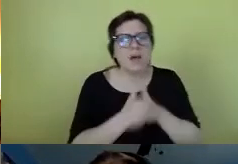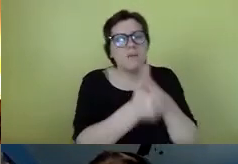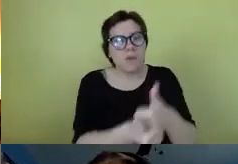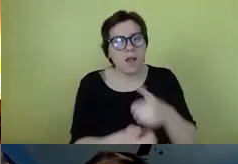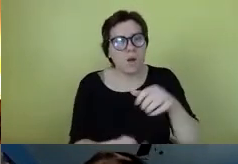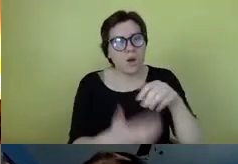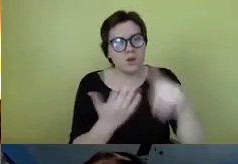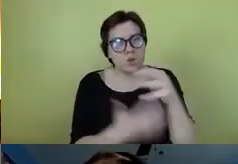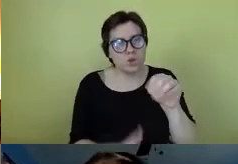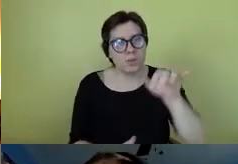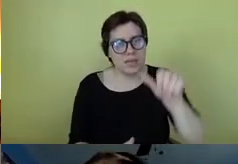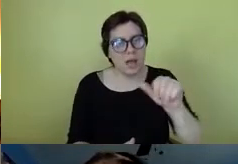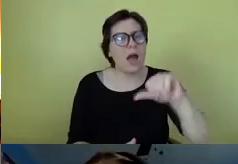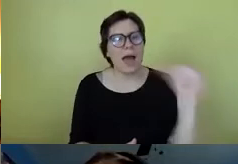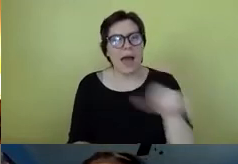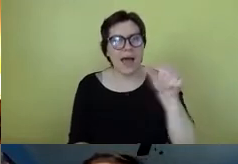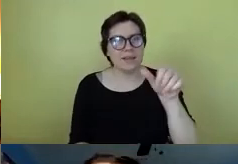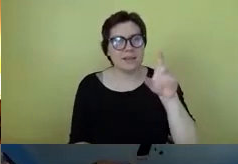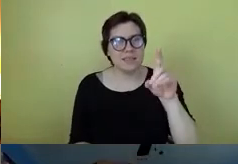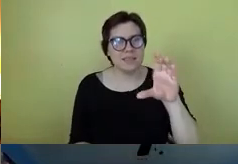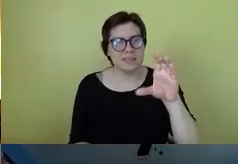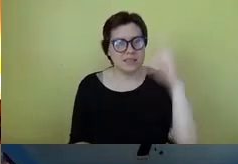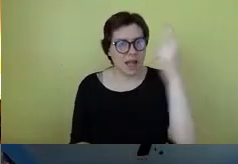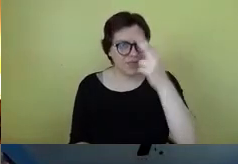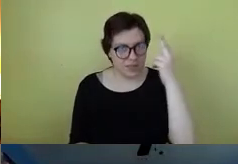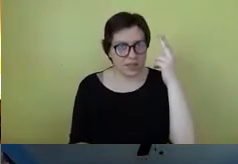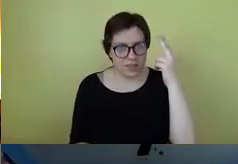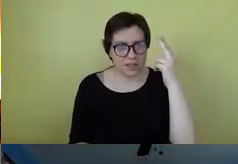DC Catholic. You can also sign up for our weekly DC Catholic